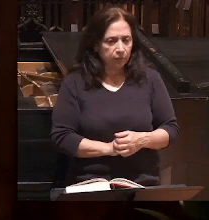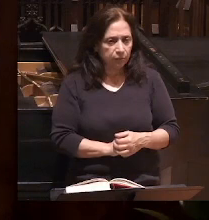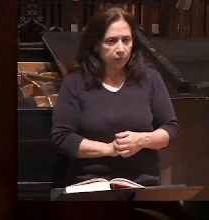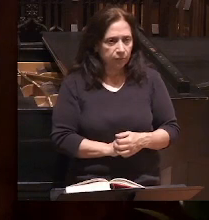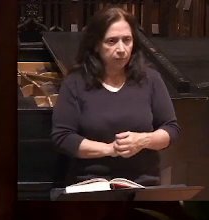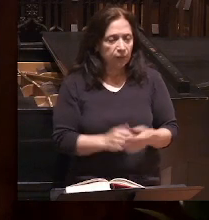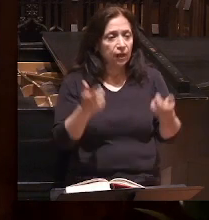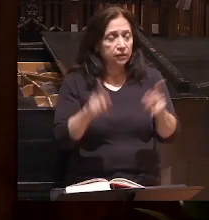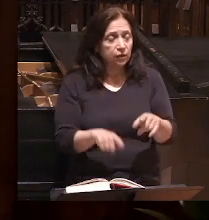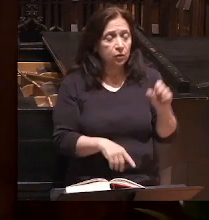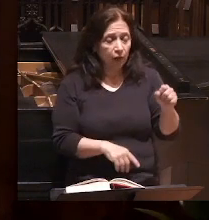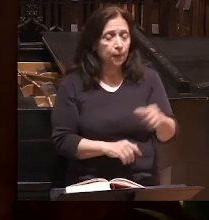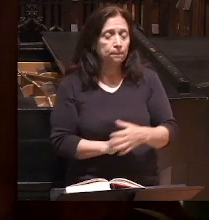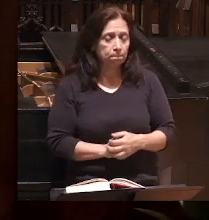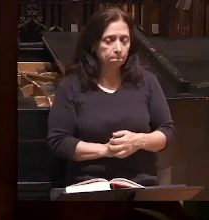So yeah,